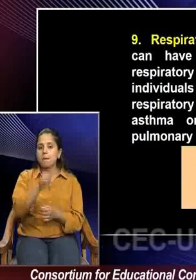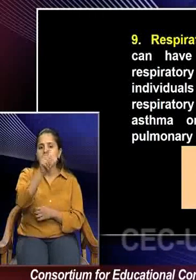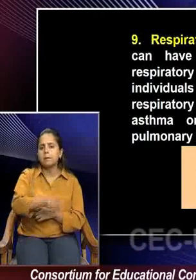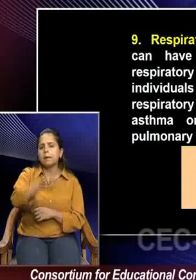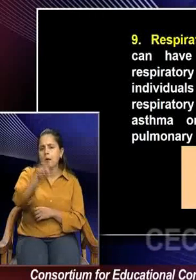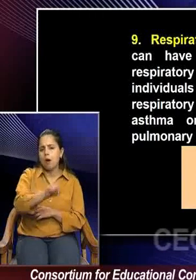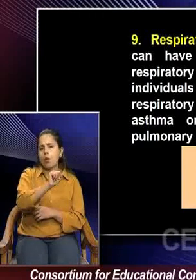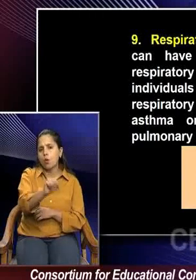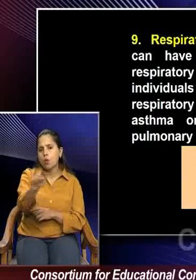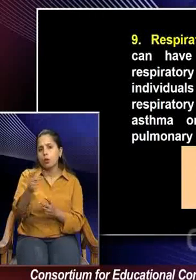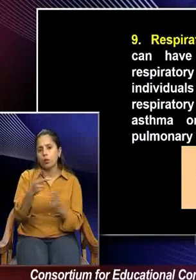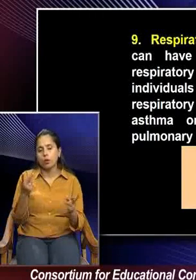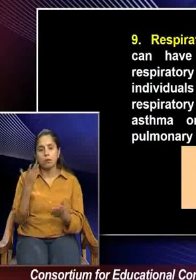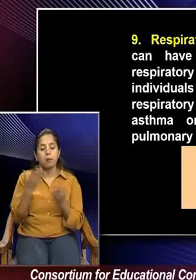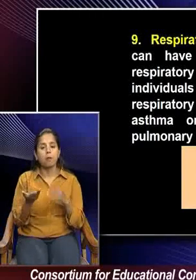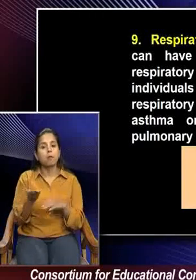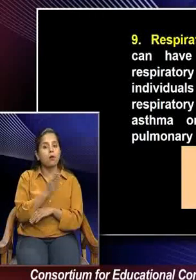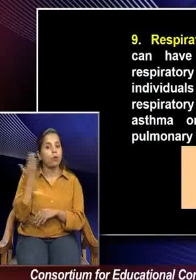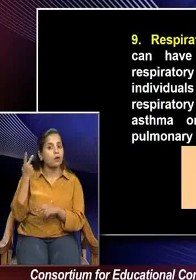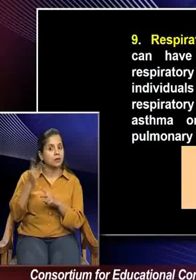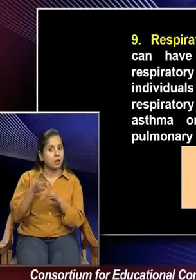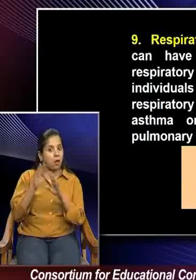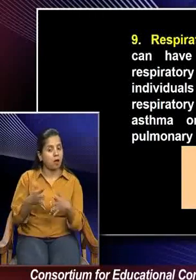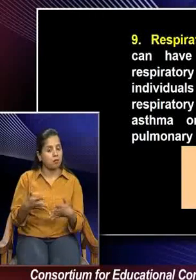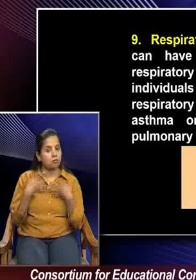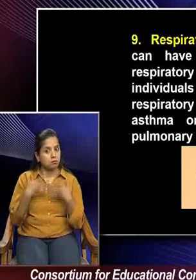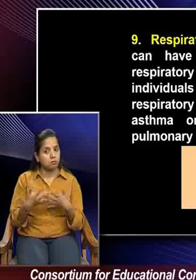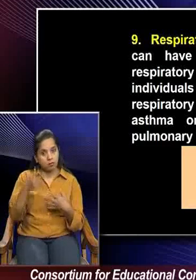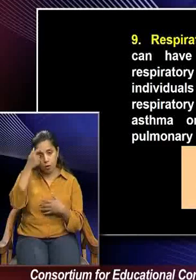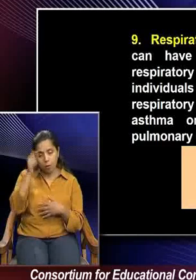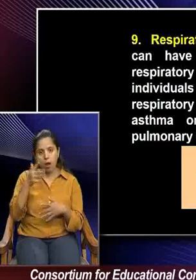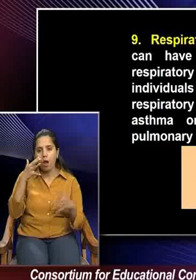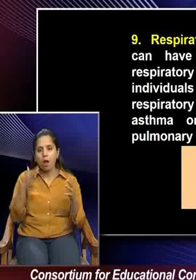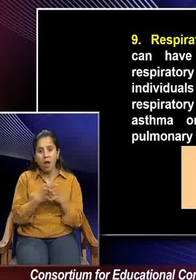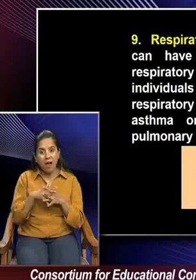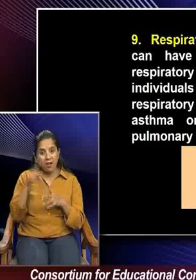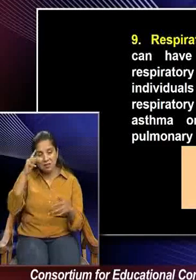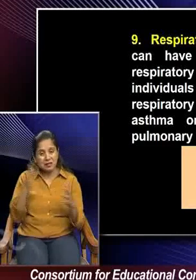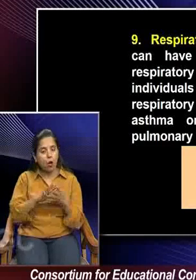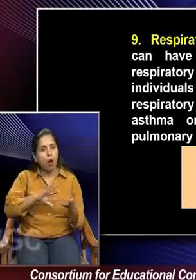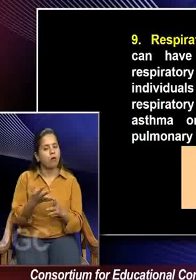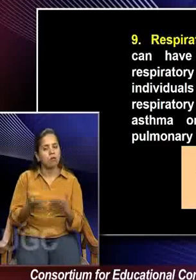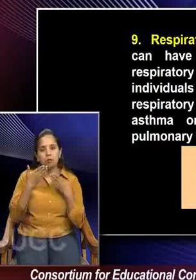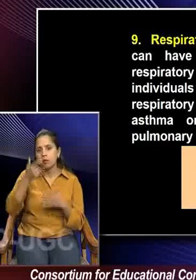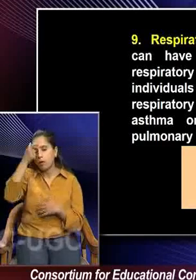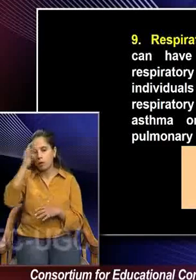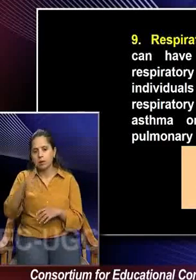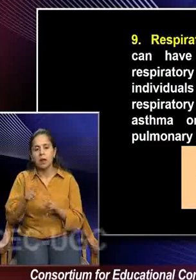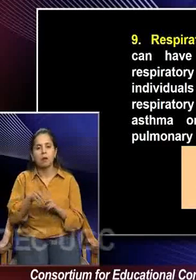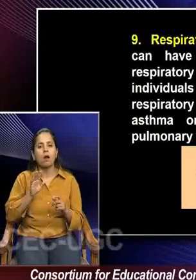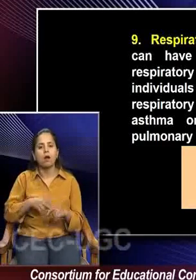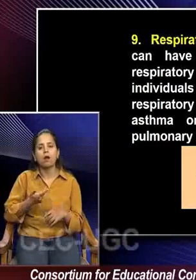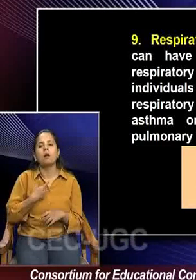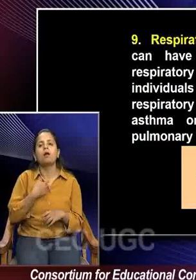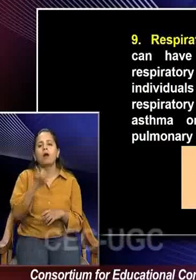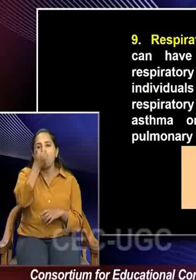individuals with pre-existing respiratory conditions such as asthma